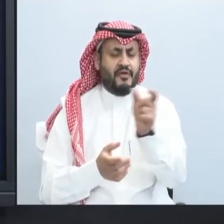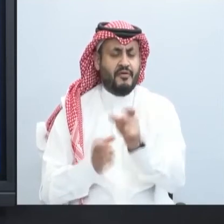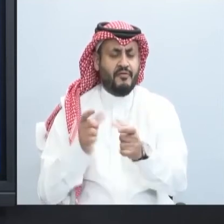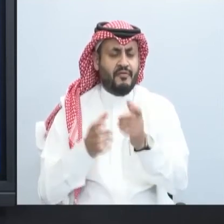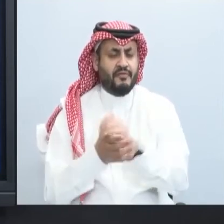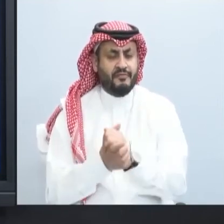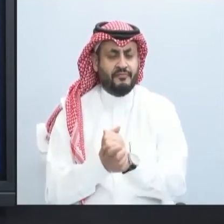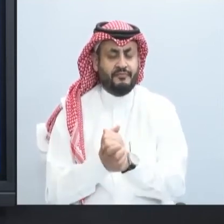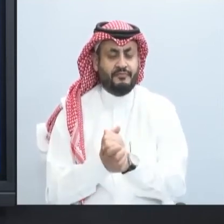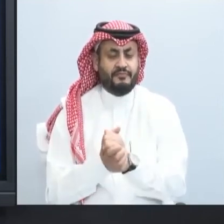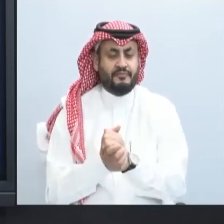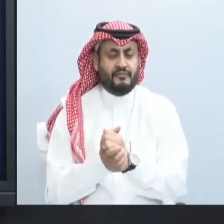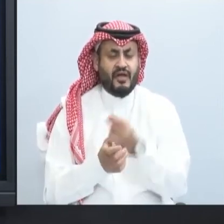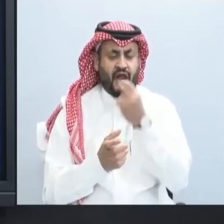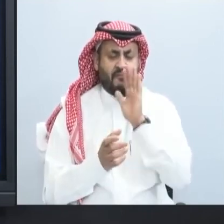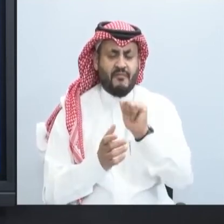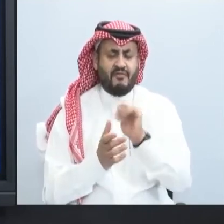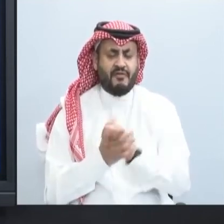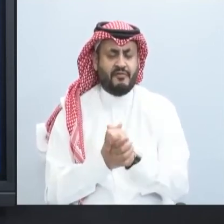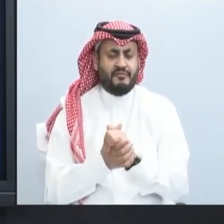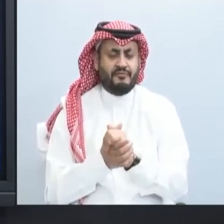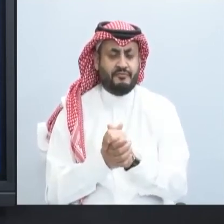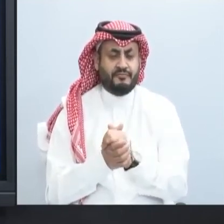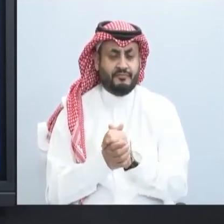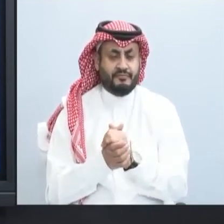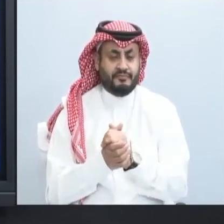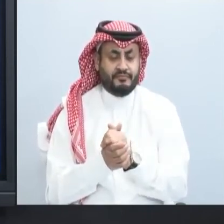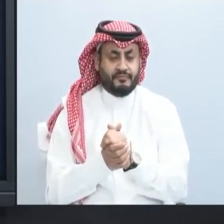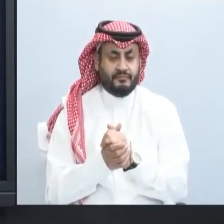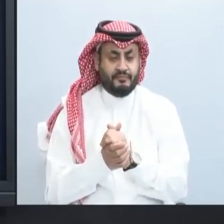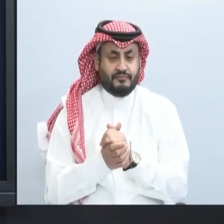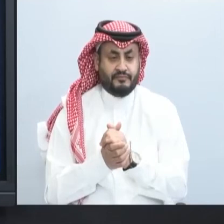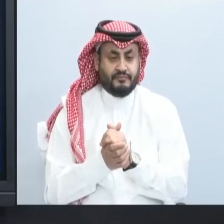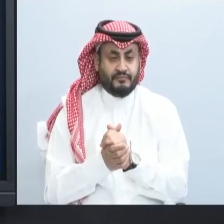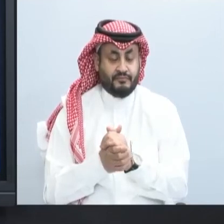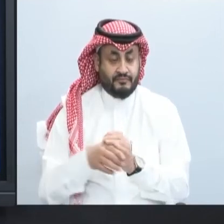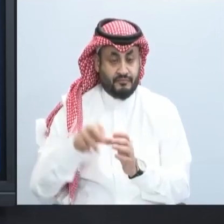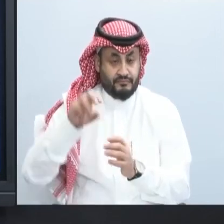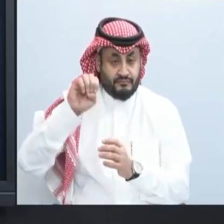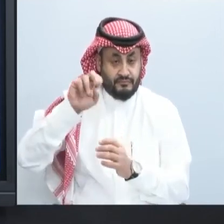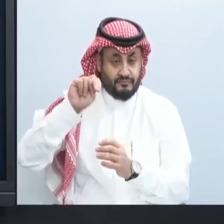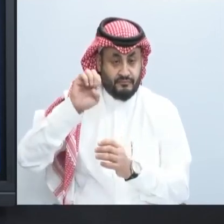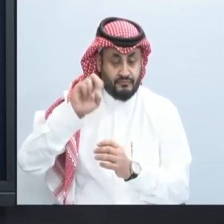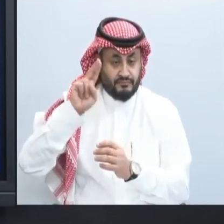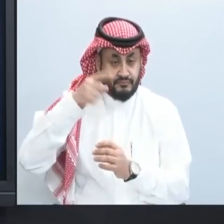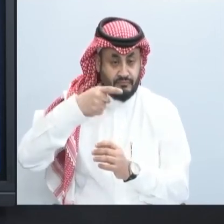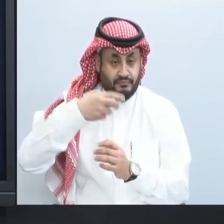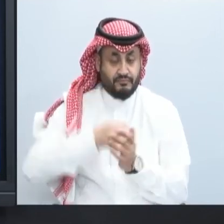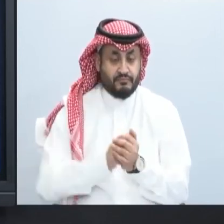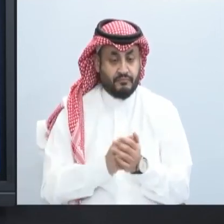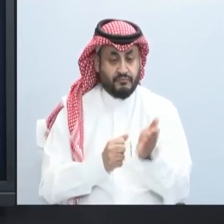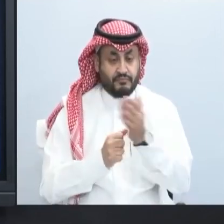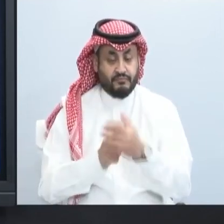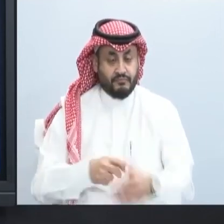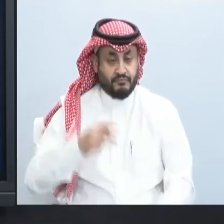eat, what would you use? You would say, no thank you, it's enough, or no thank